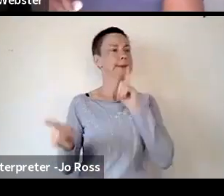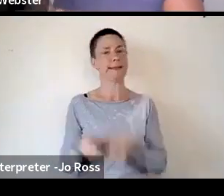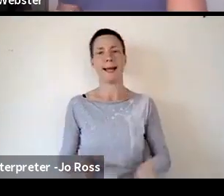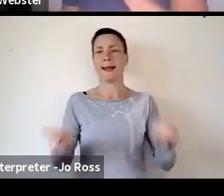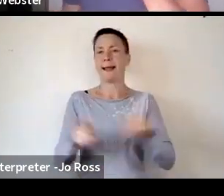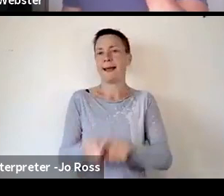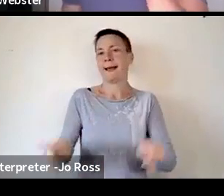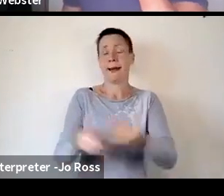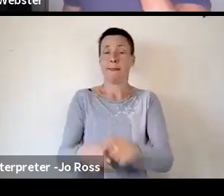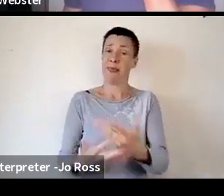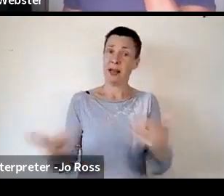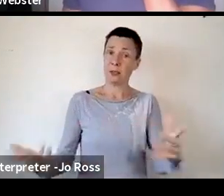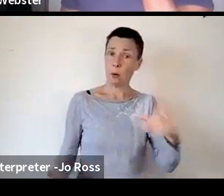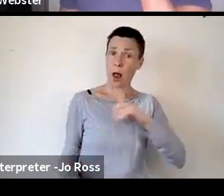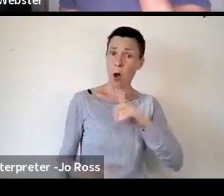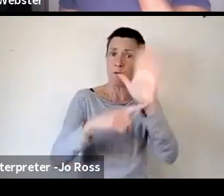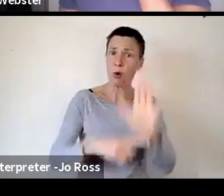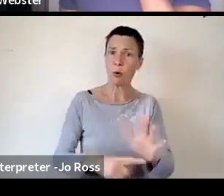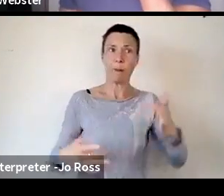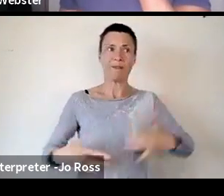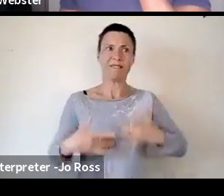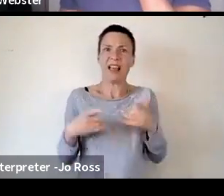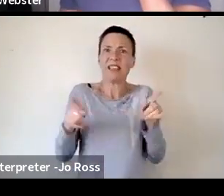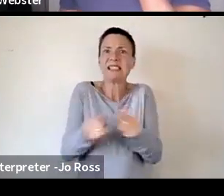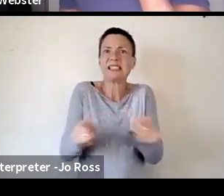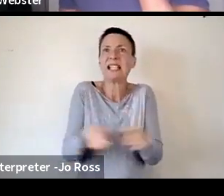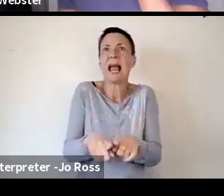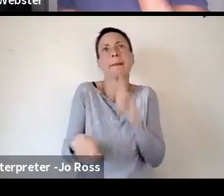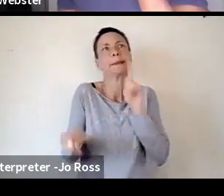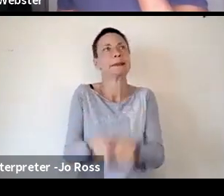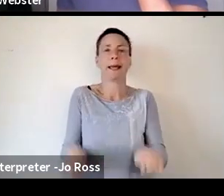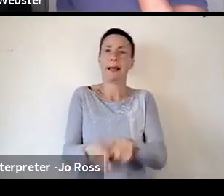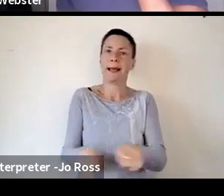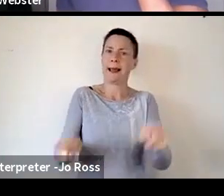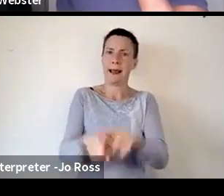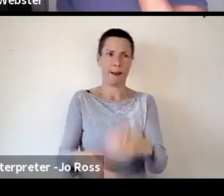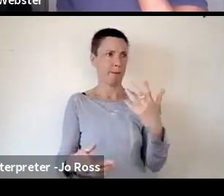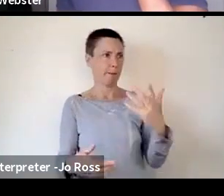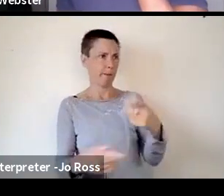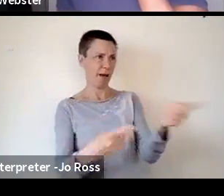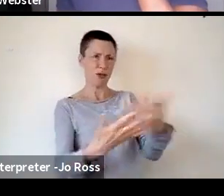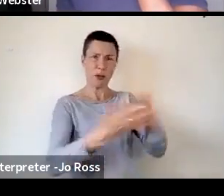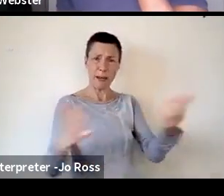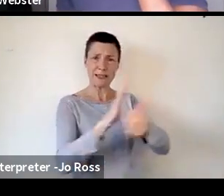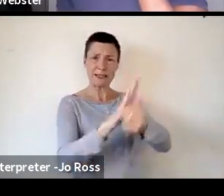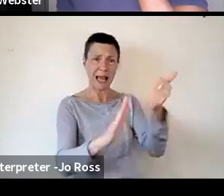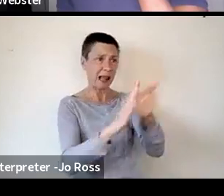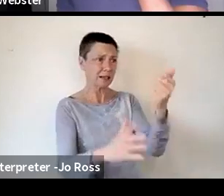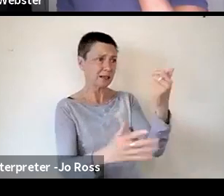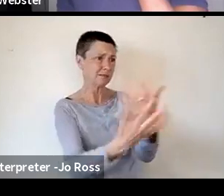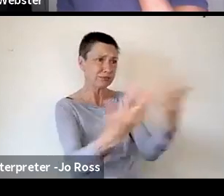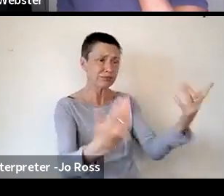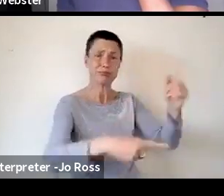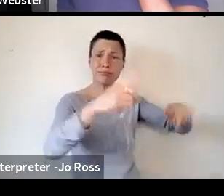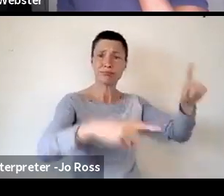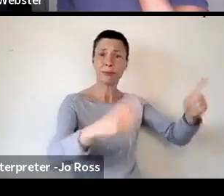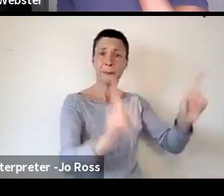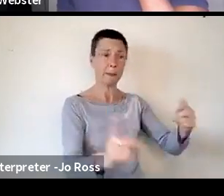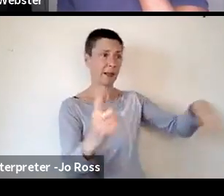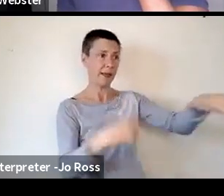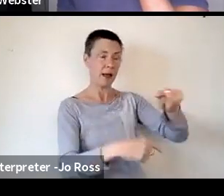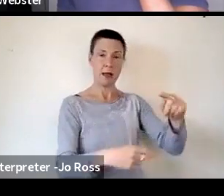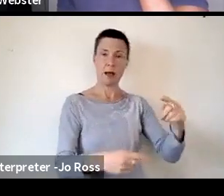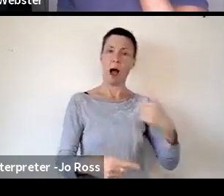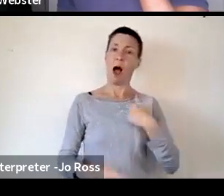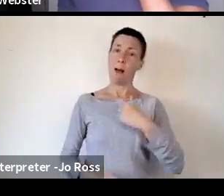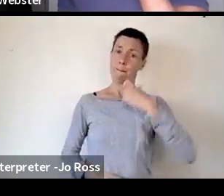lot of programs, I think, feel the same. And yet there's a big pool of talent out there, and you know, I